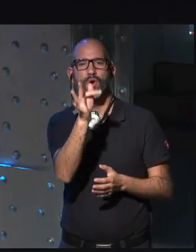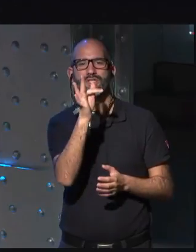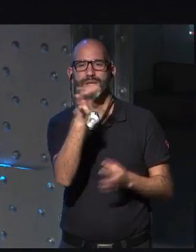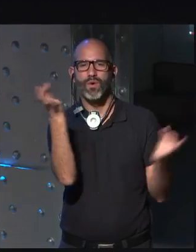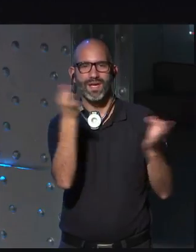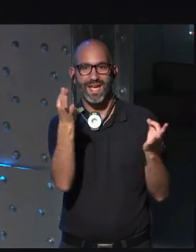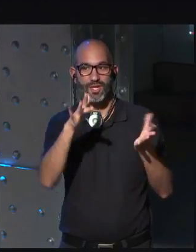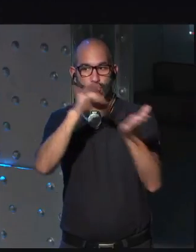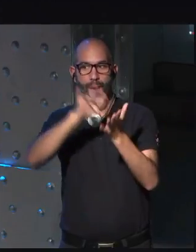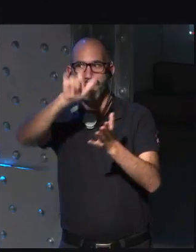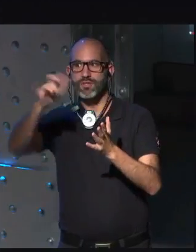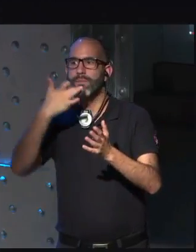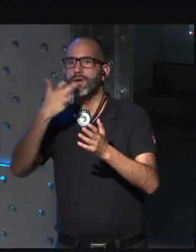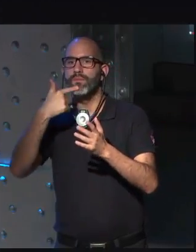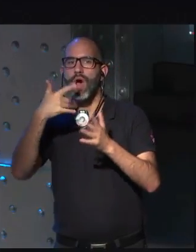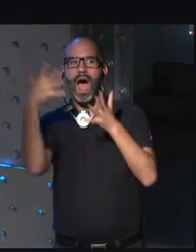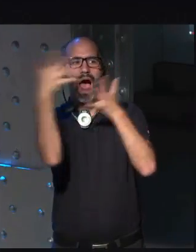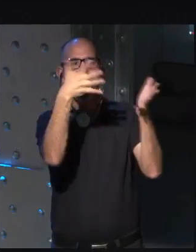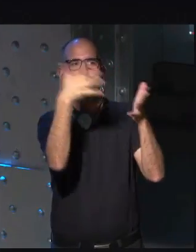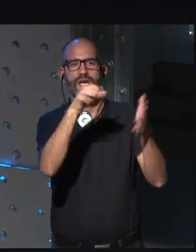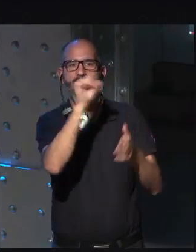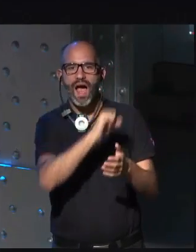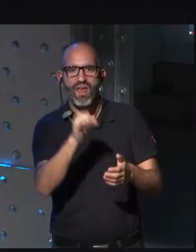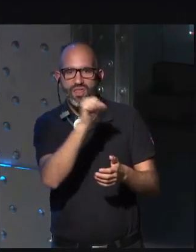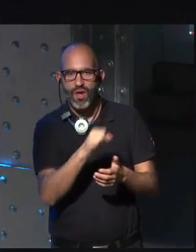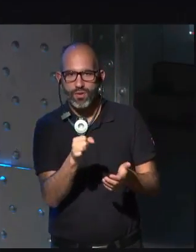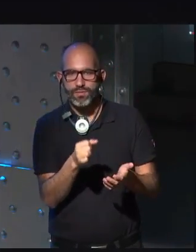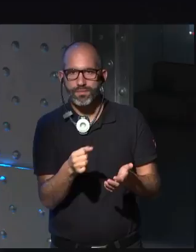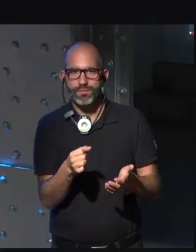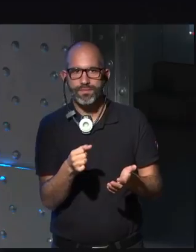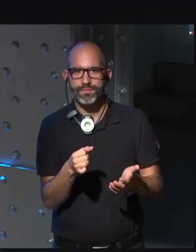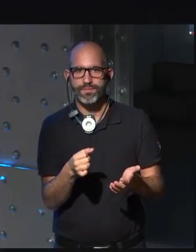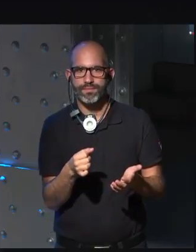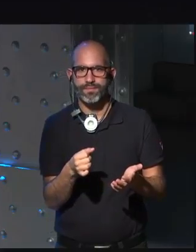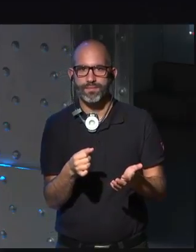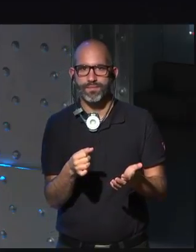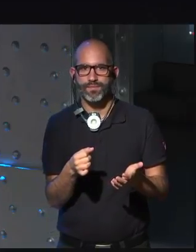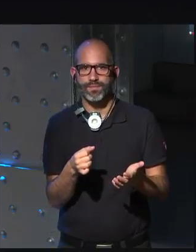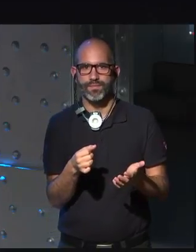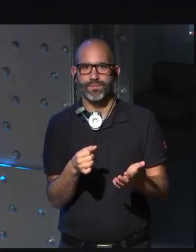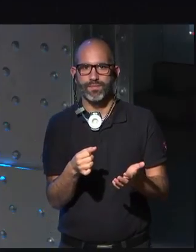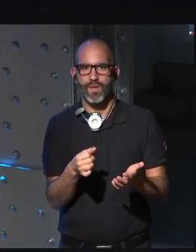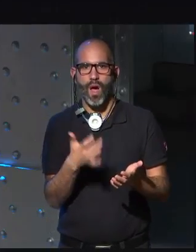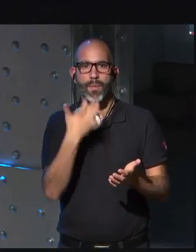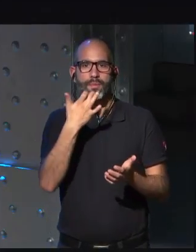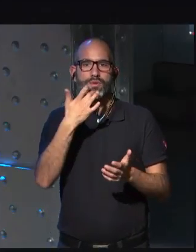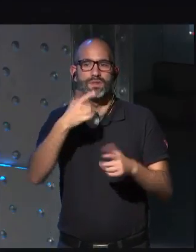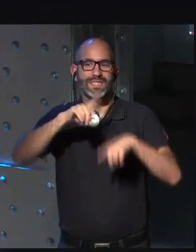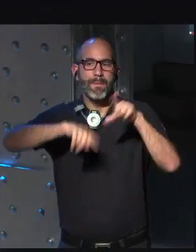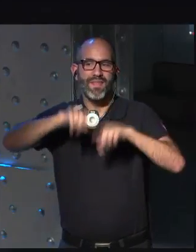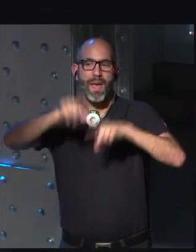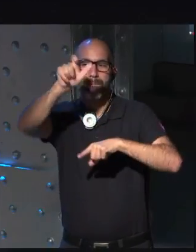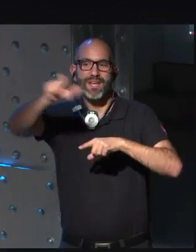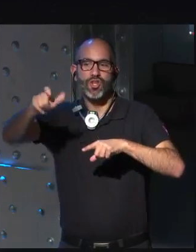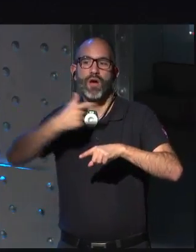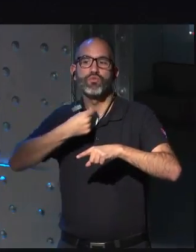run sometimes, and they have a runners, like where they pick songs they think you like, but also have the same beats per minute as your stride. And I thought, like, wow,